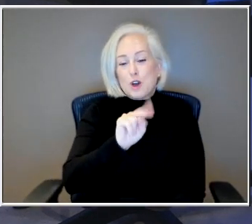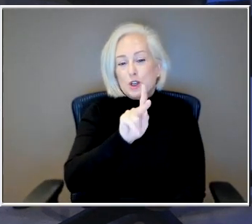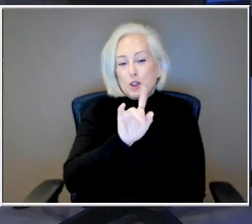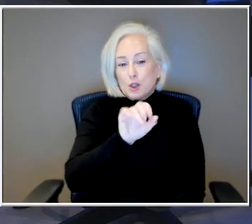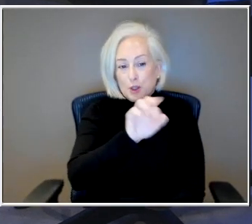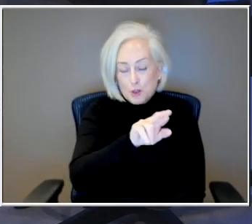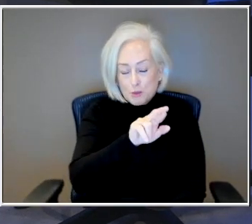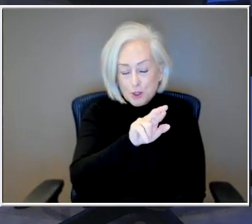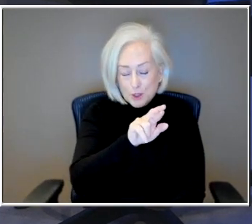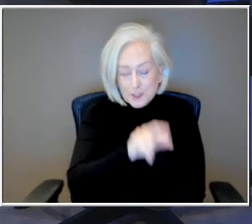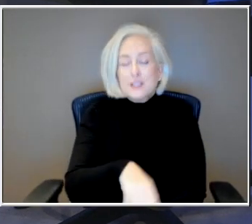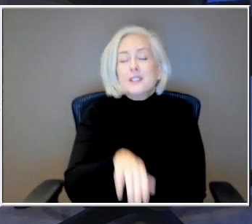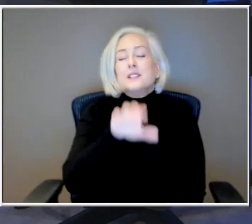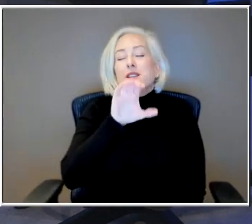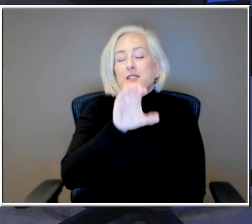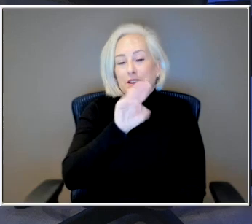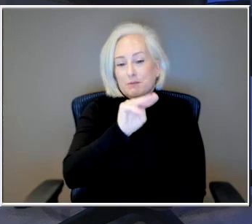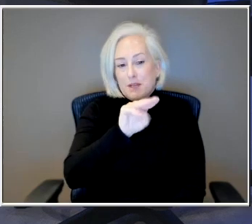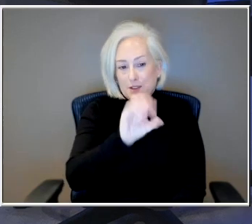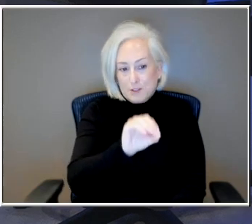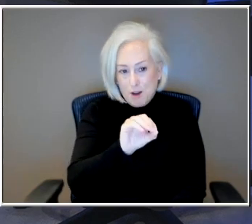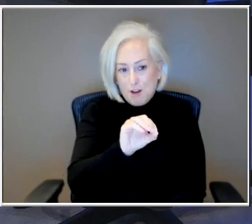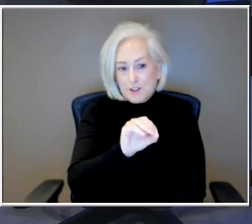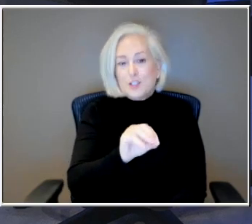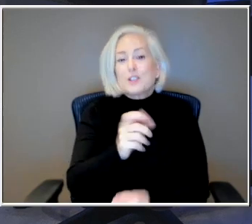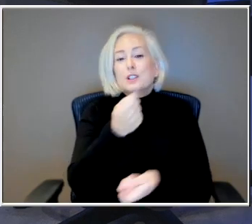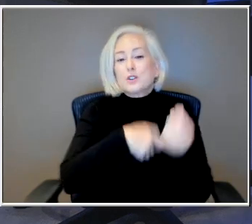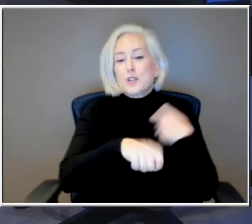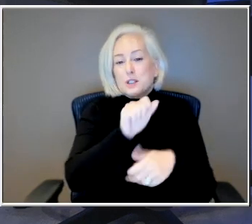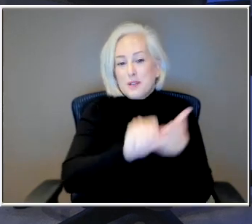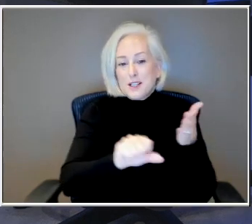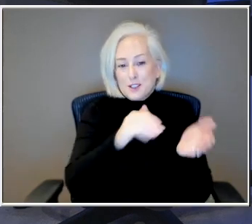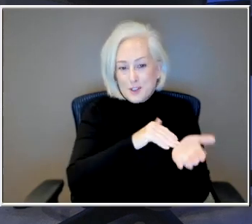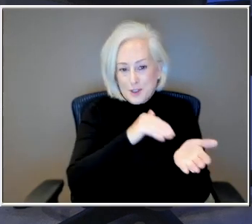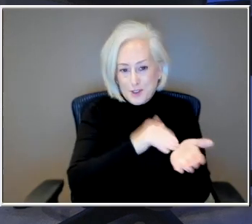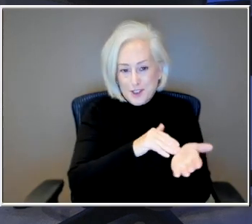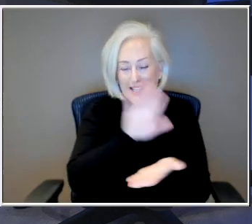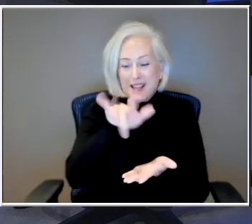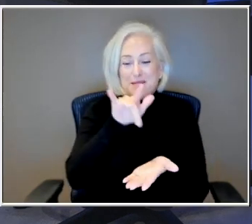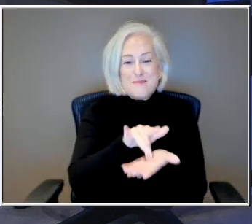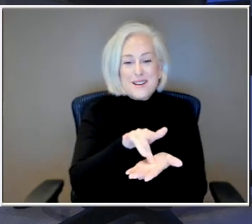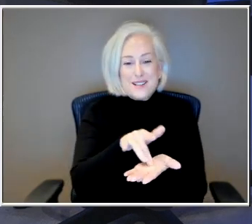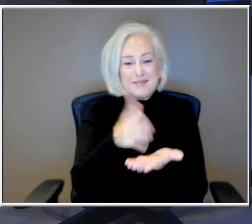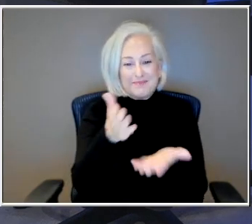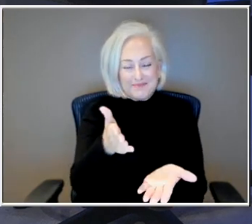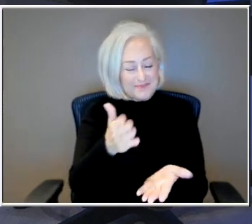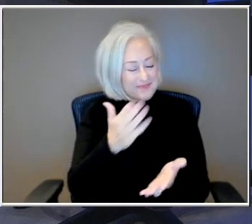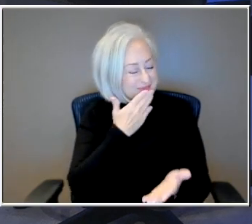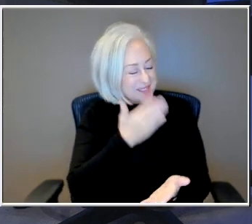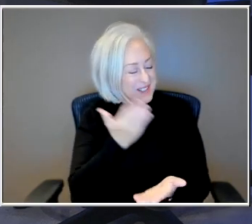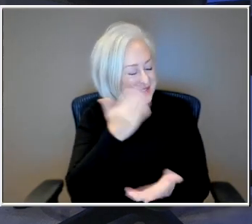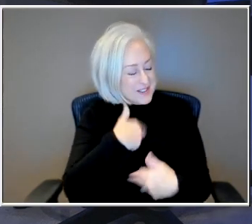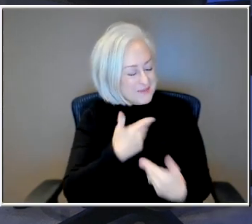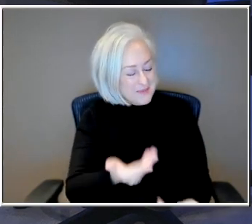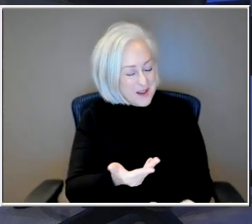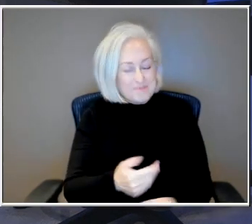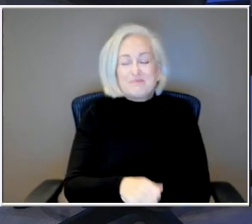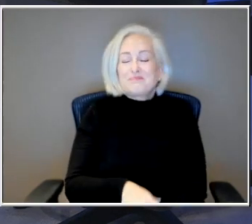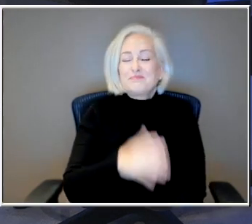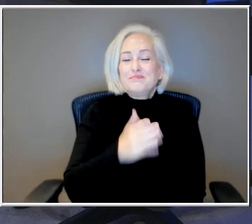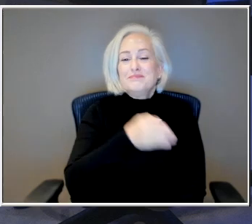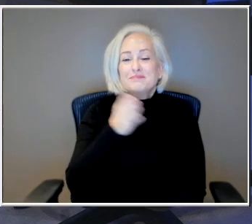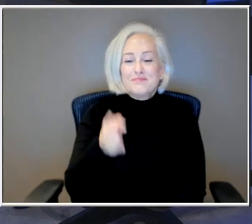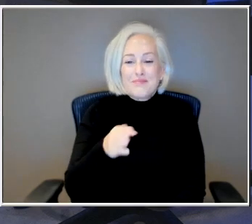Kansas City Division. He is also a transplant surgeon, sits front and center today. How are you? Great, thanks for having me. Good to see you. We also have next to me is the Director